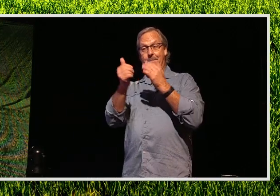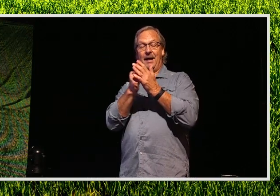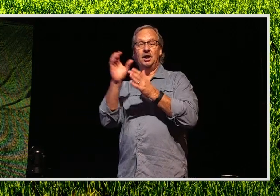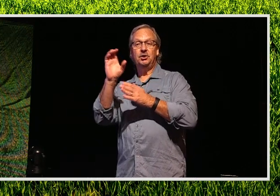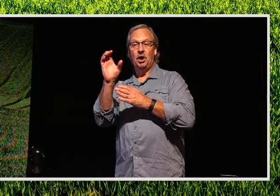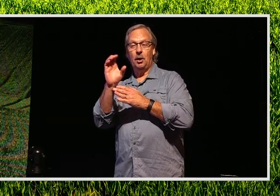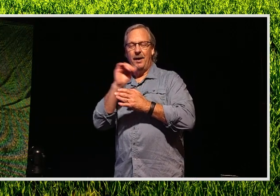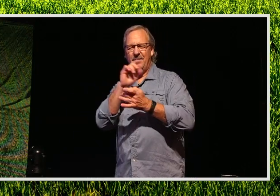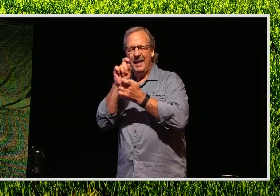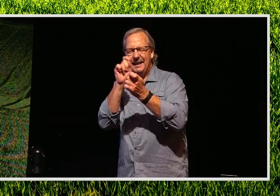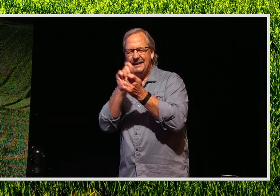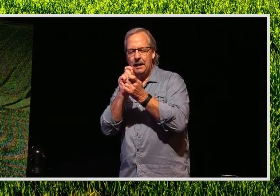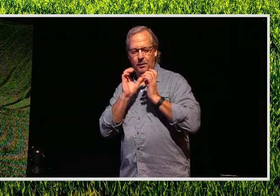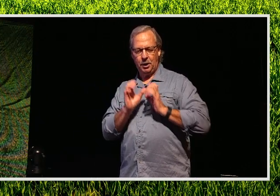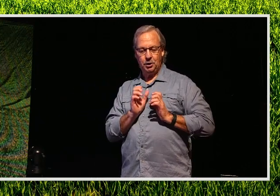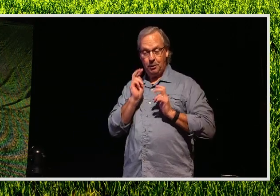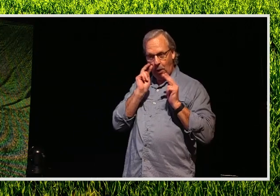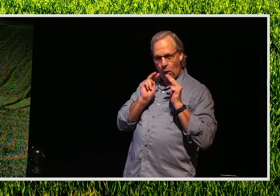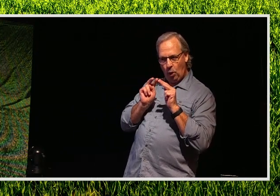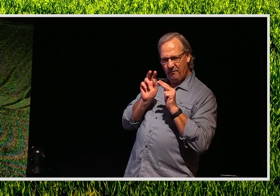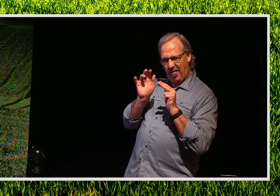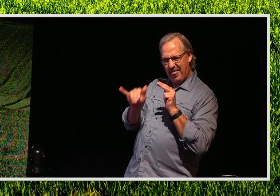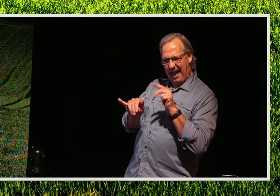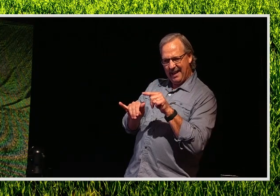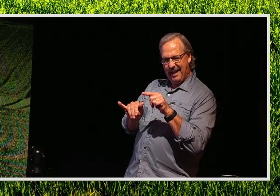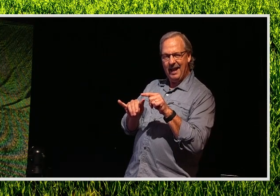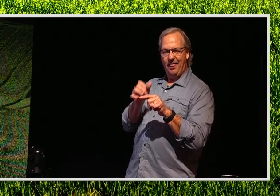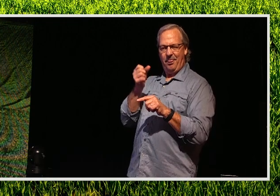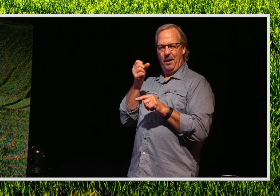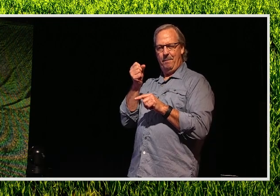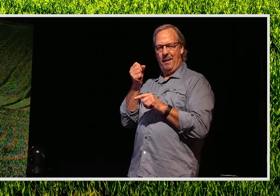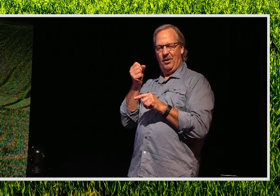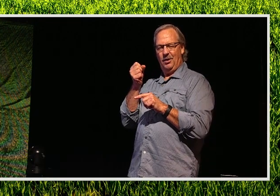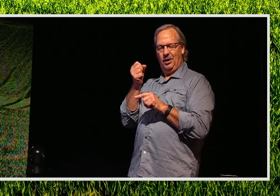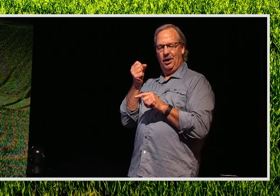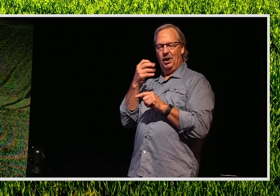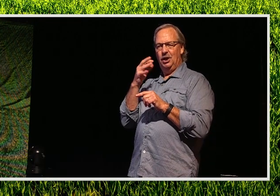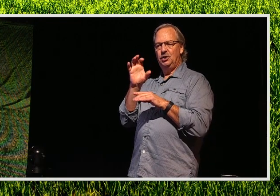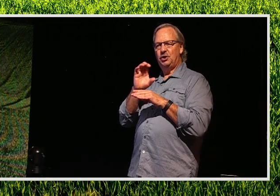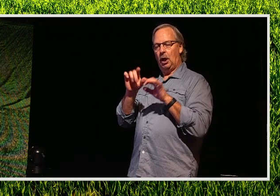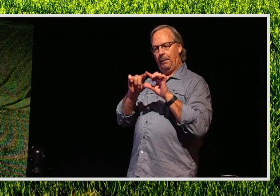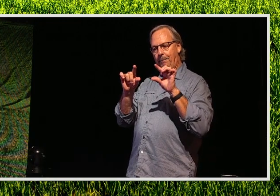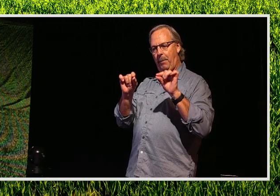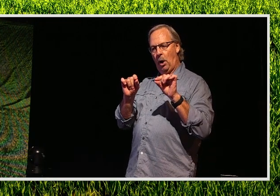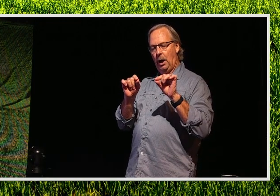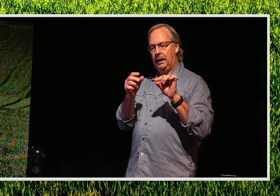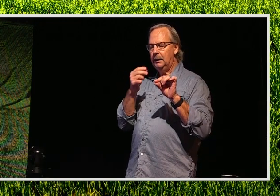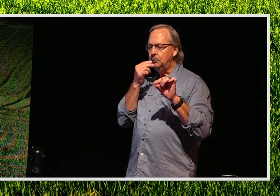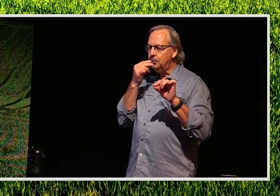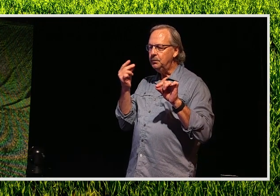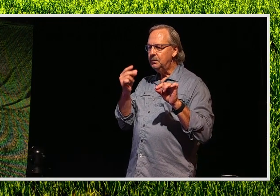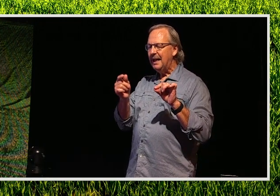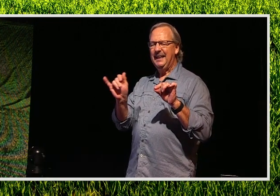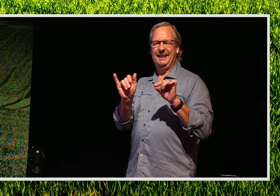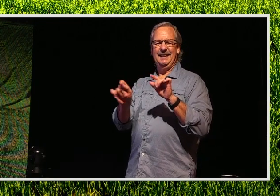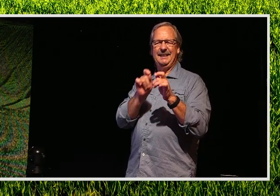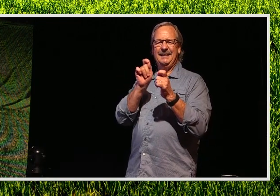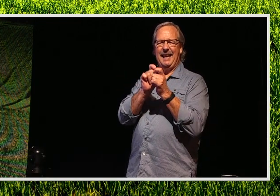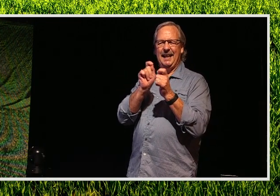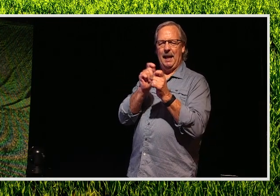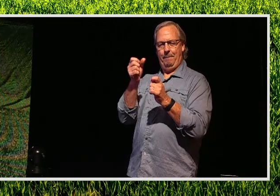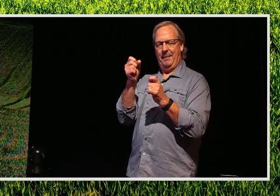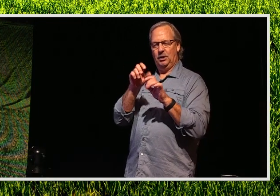have exactly what consumers are looking for. Our Better Than Milk chocolate bar is a chocolate bar that tastes exactly like milk chocolate, except it has higher